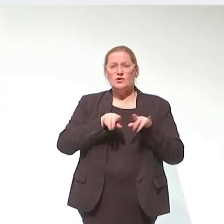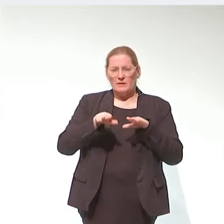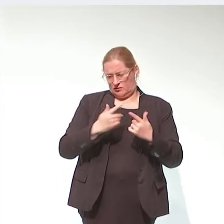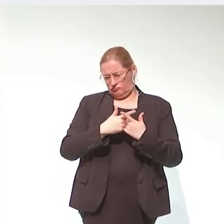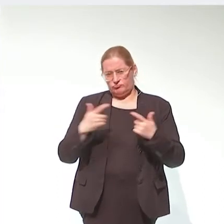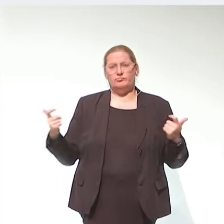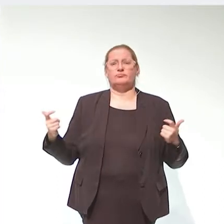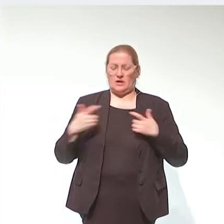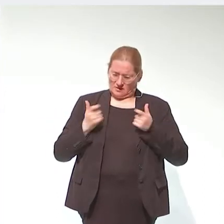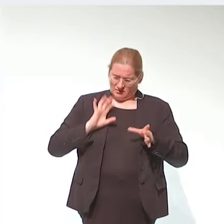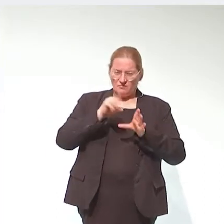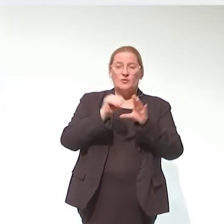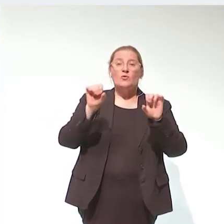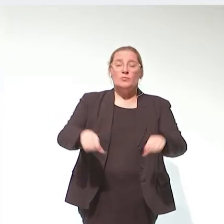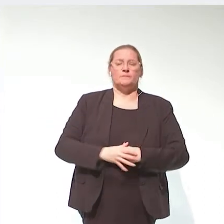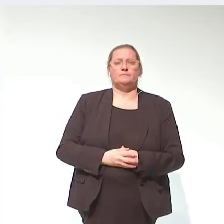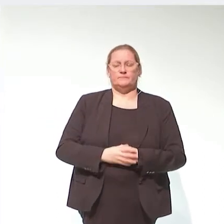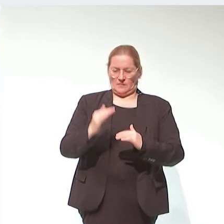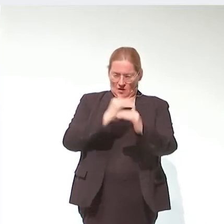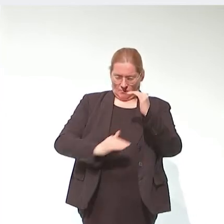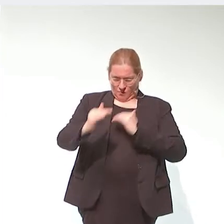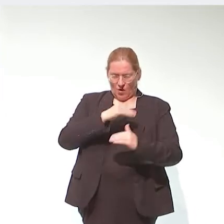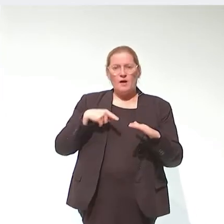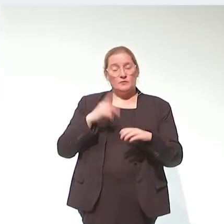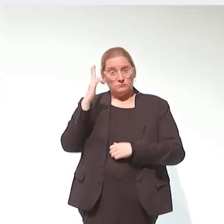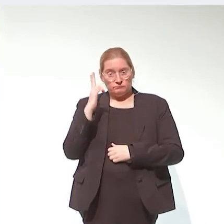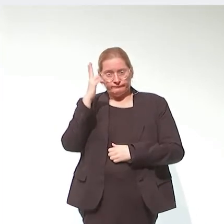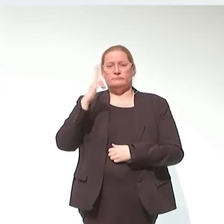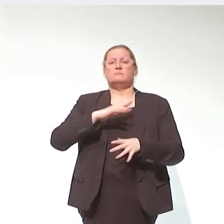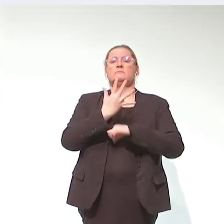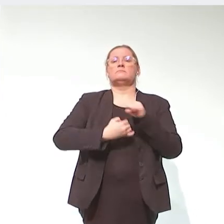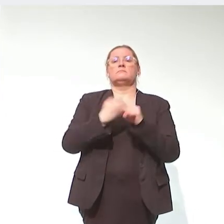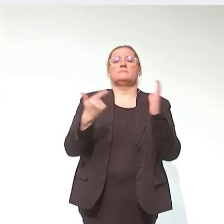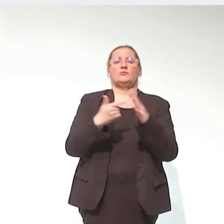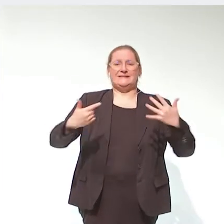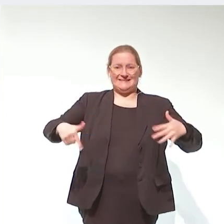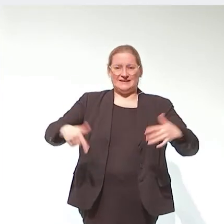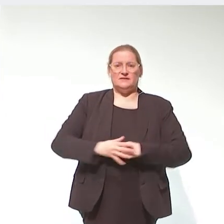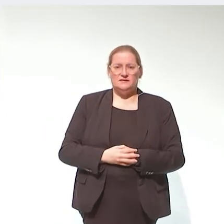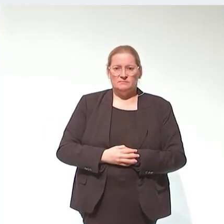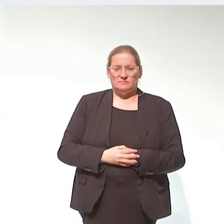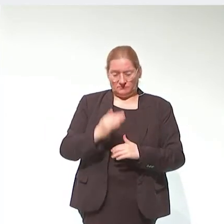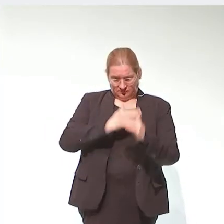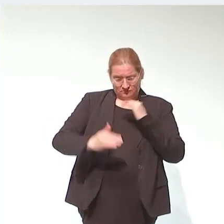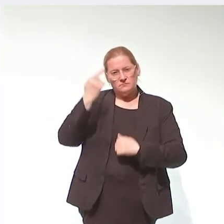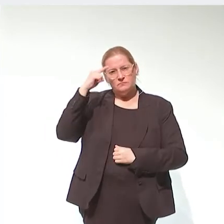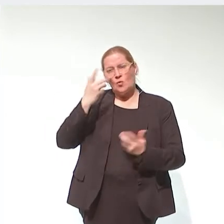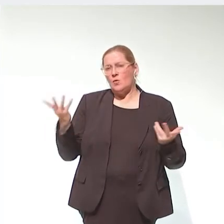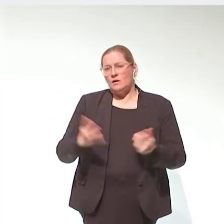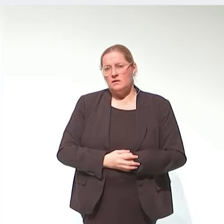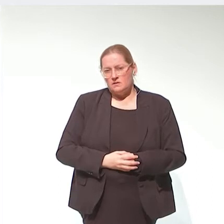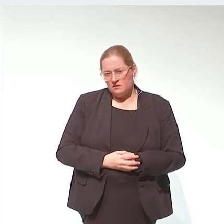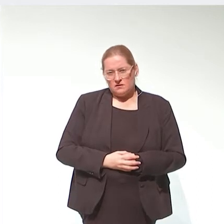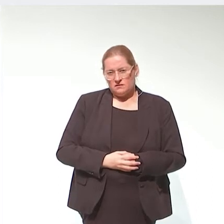and with the object to raise the quality of mobility of vulnerable groups